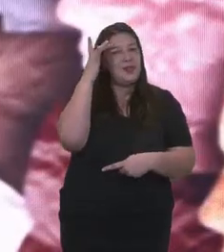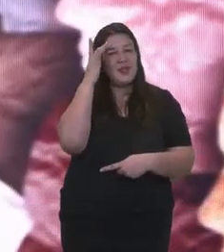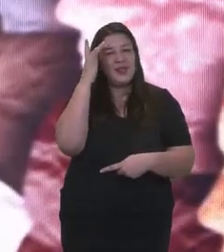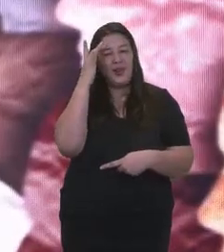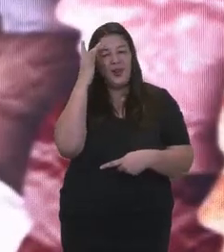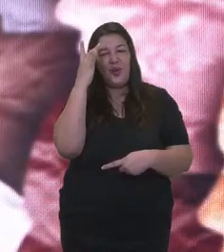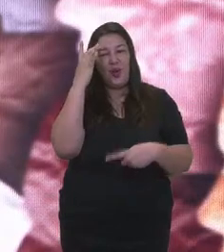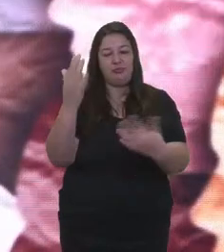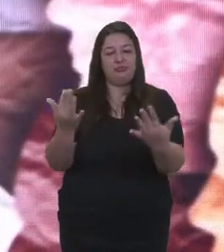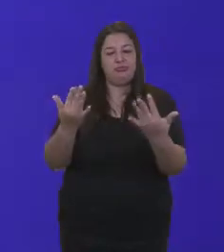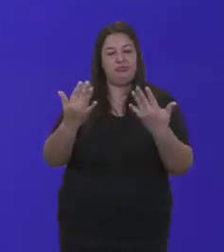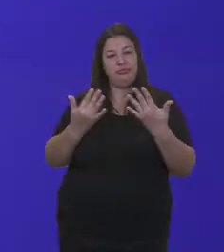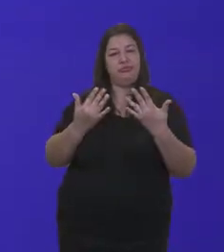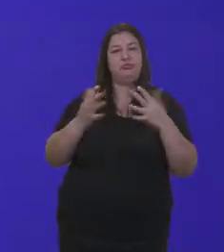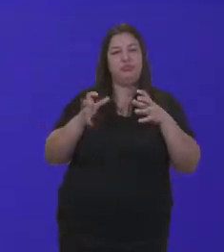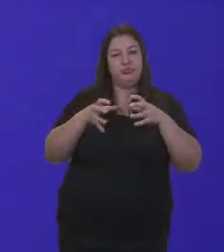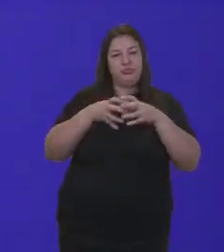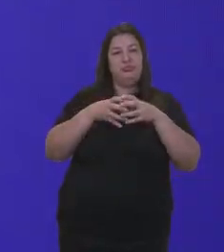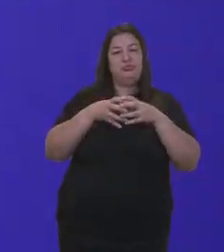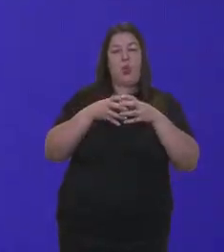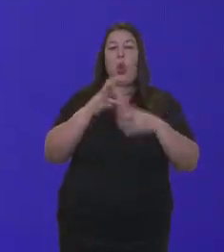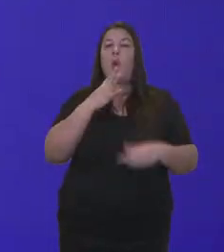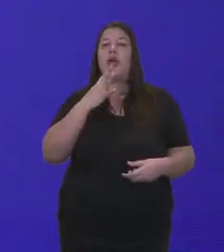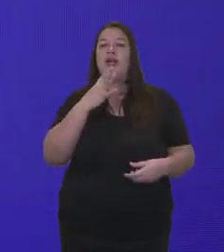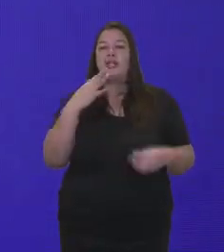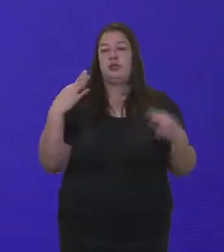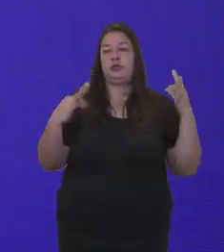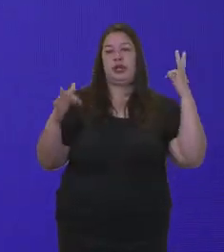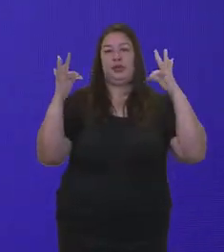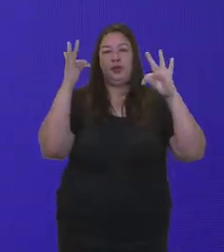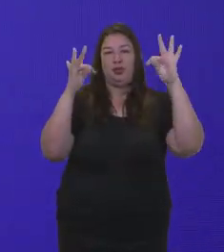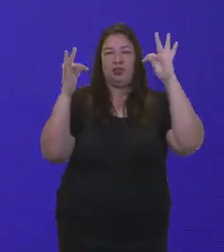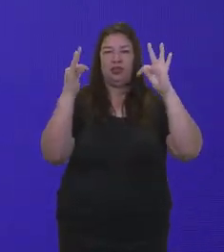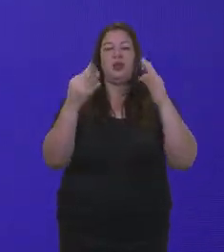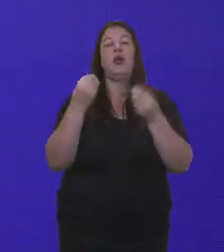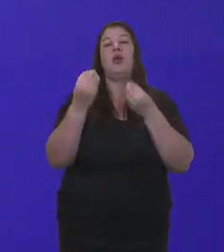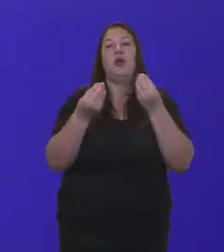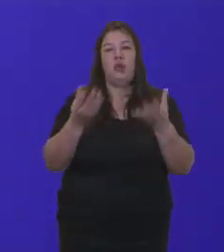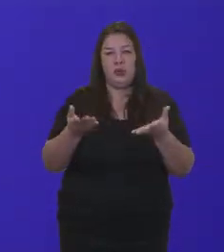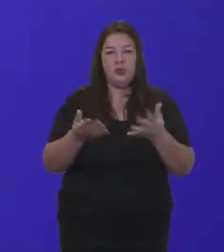a social network? For this reason,